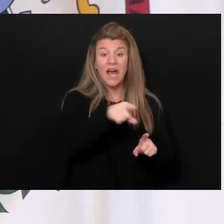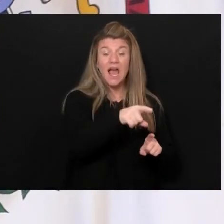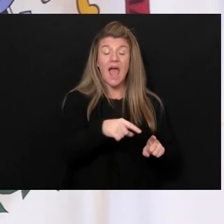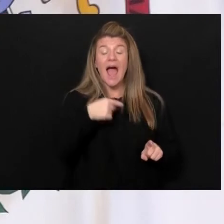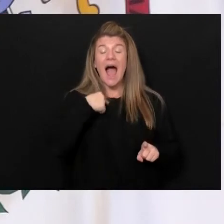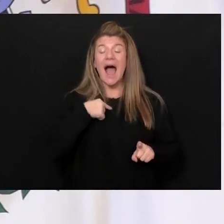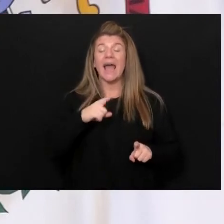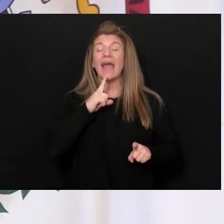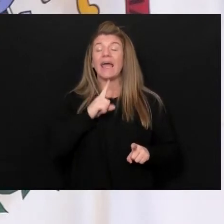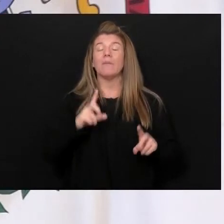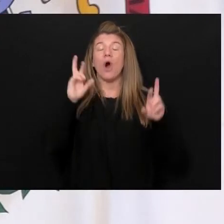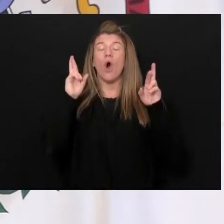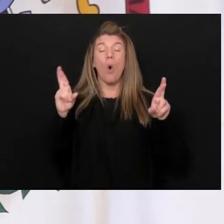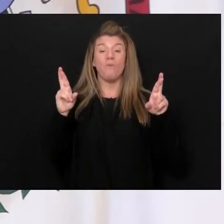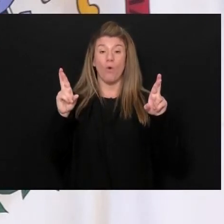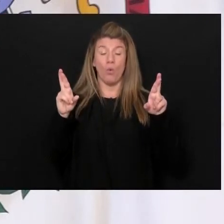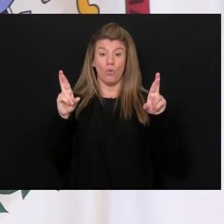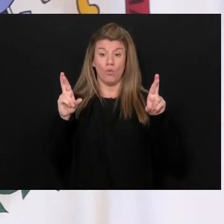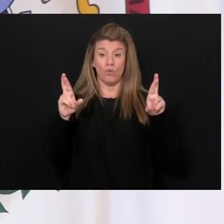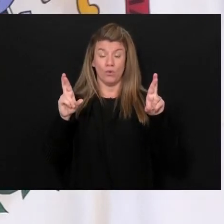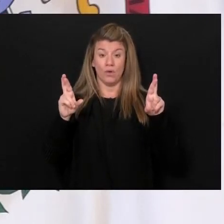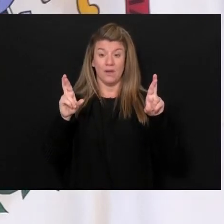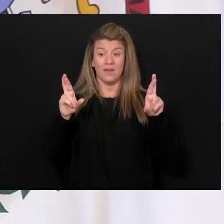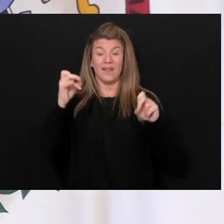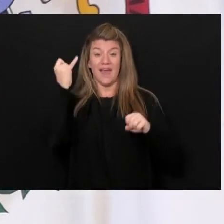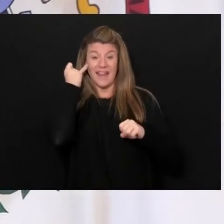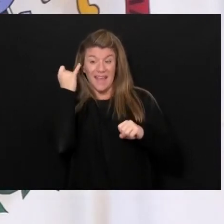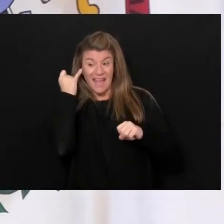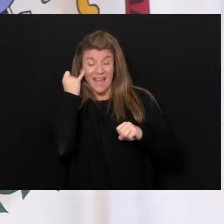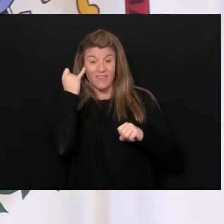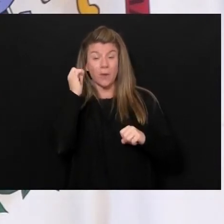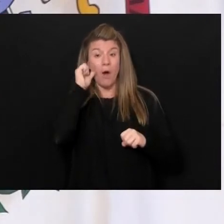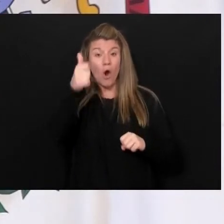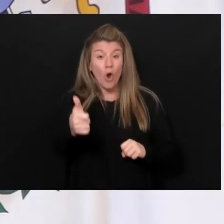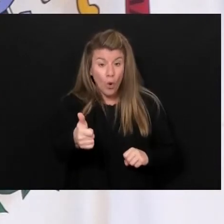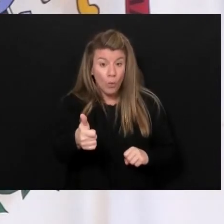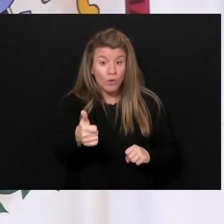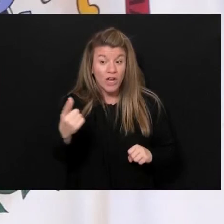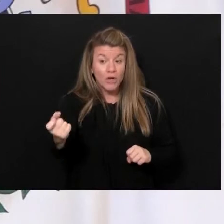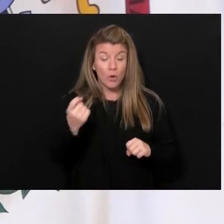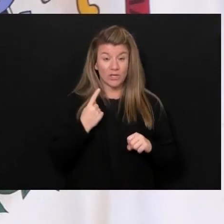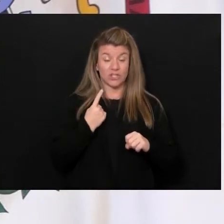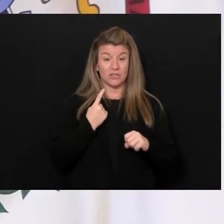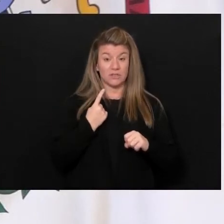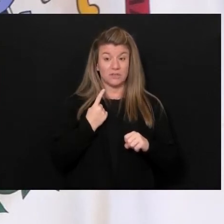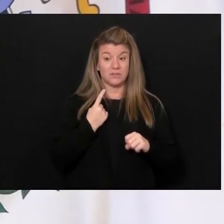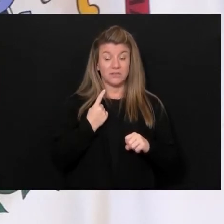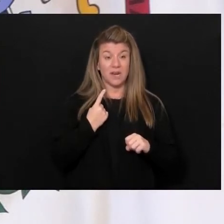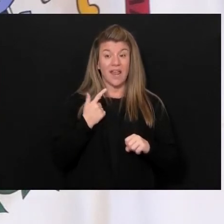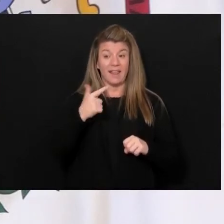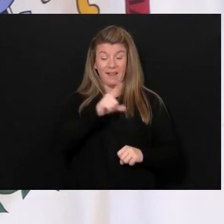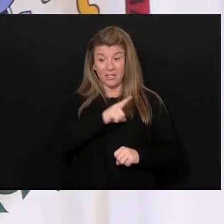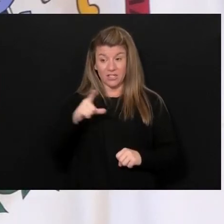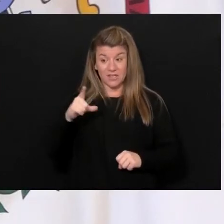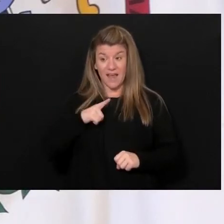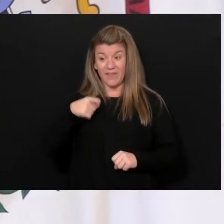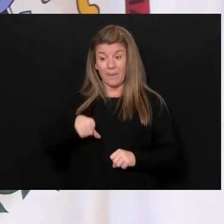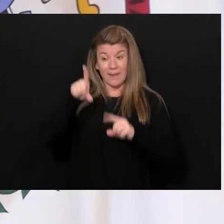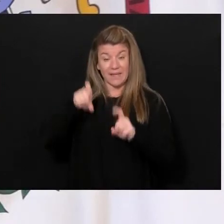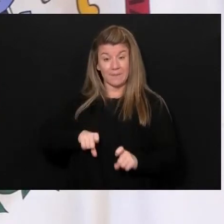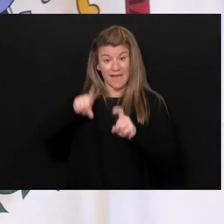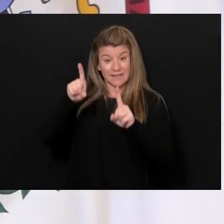am hopeful beyond belief that if the question arose tomorrow, you know, get the legislature